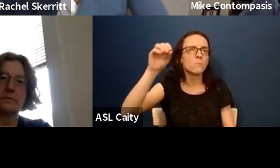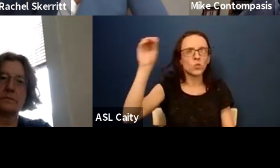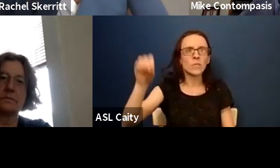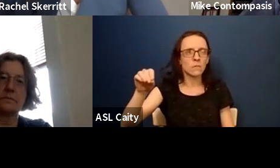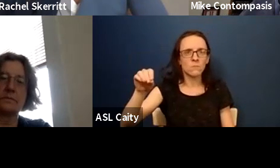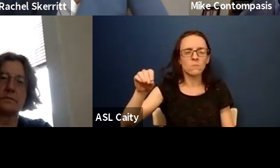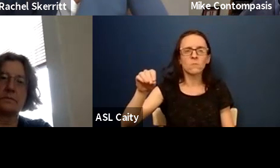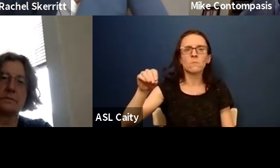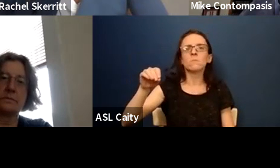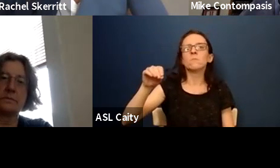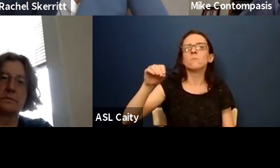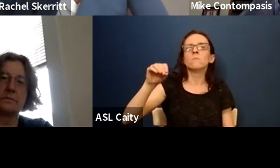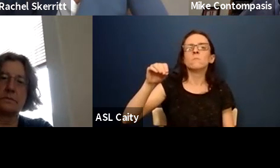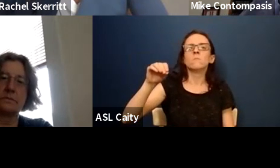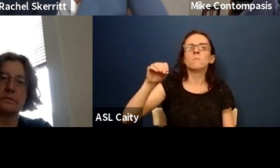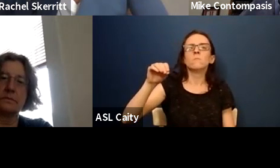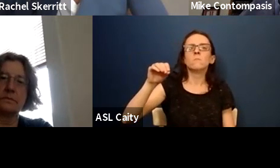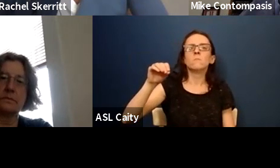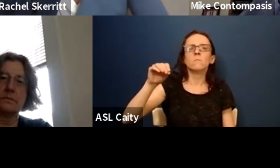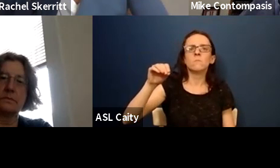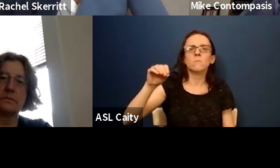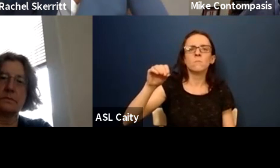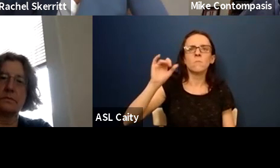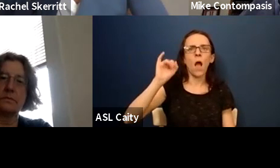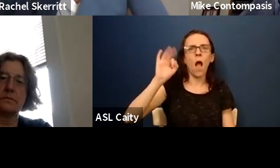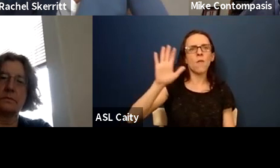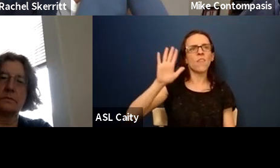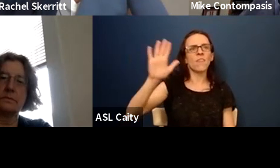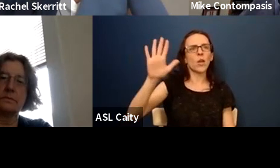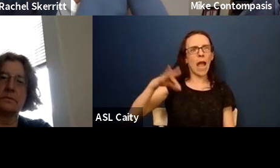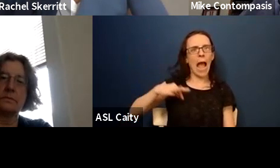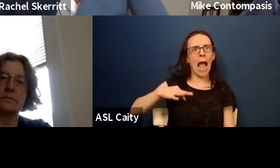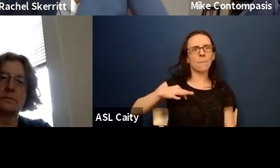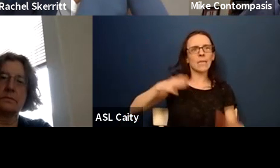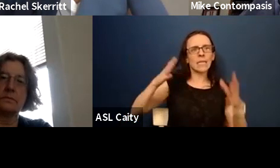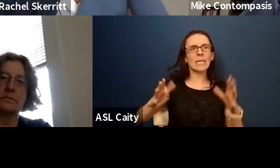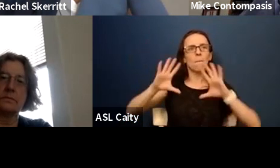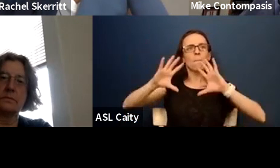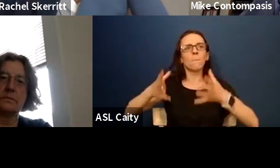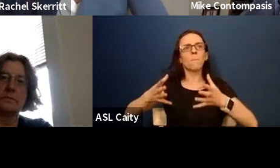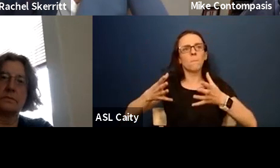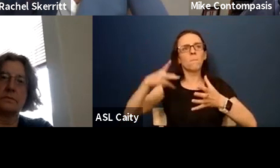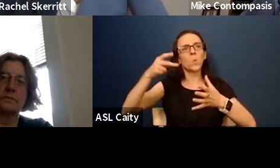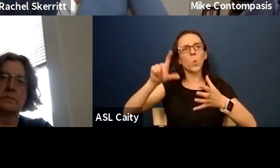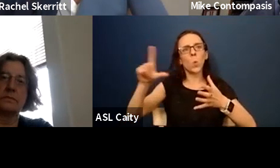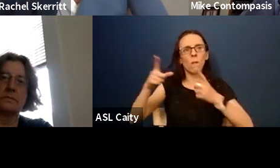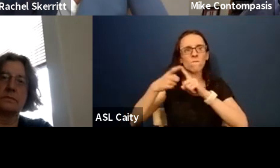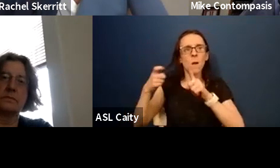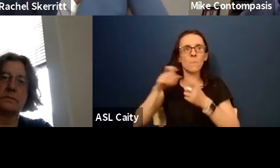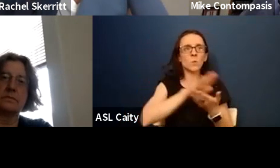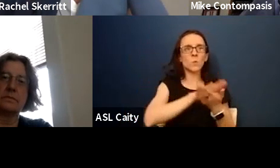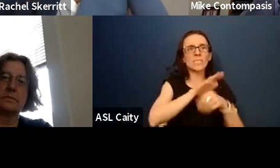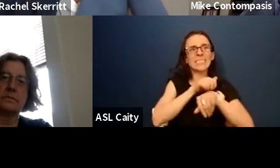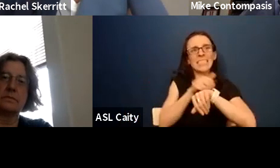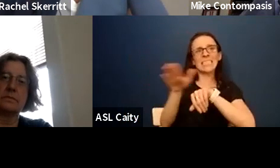of their applicant pool from their sending school, right, that they